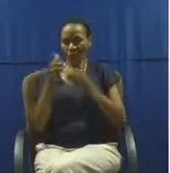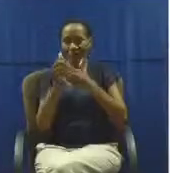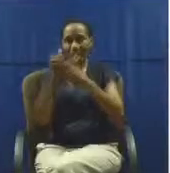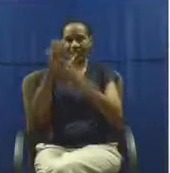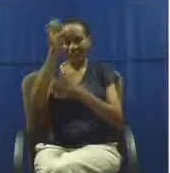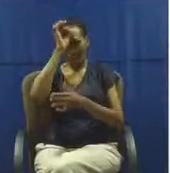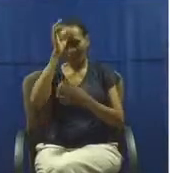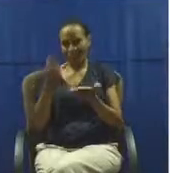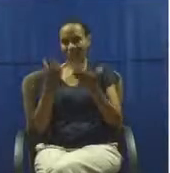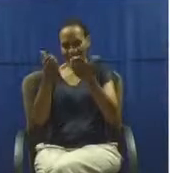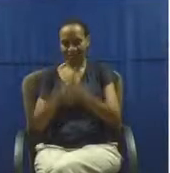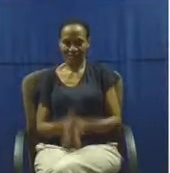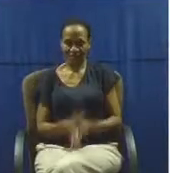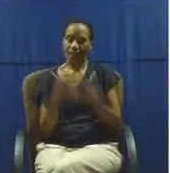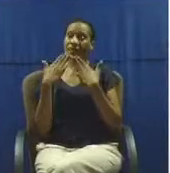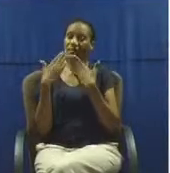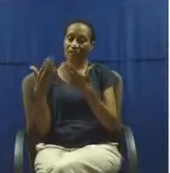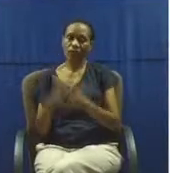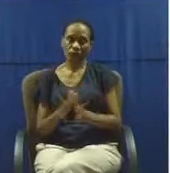The